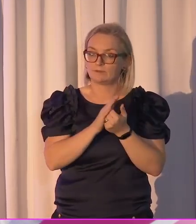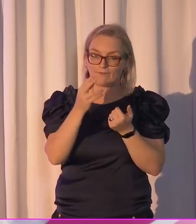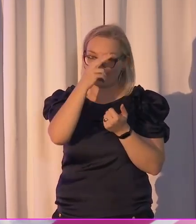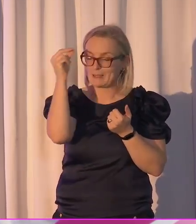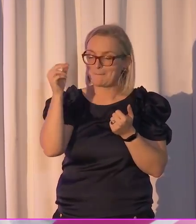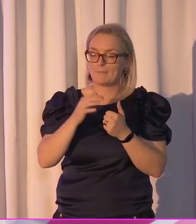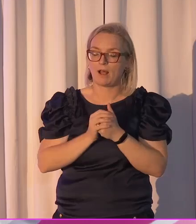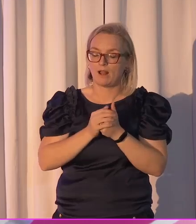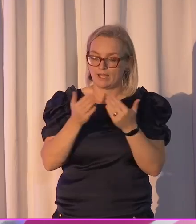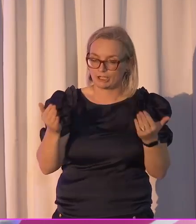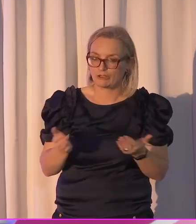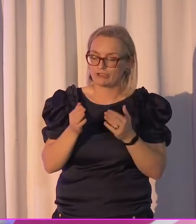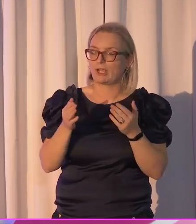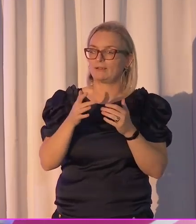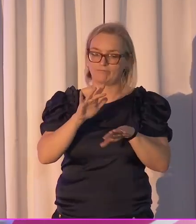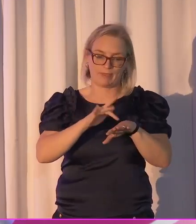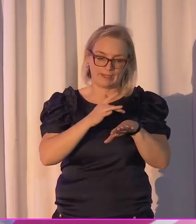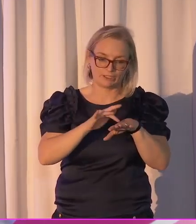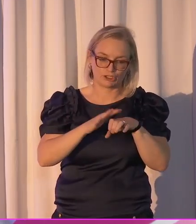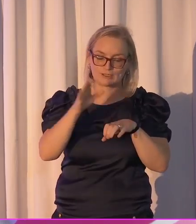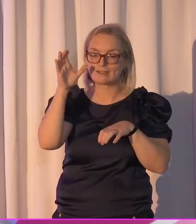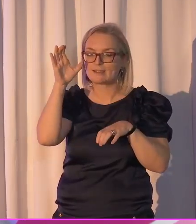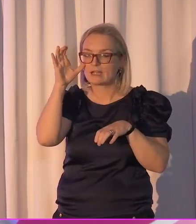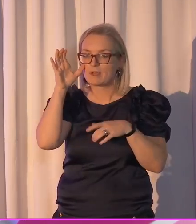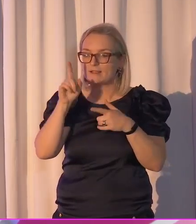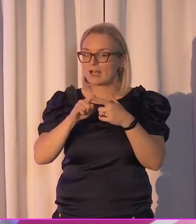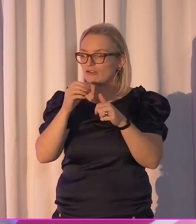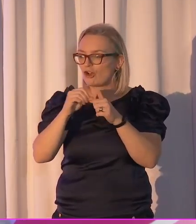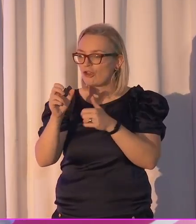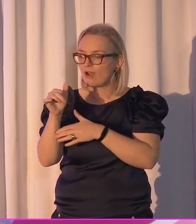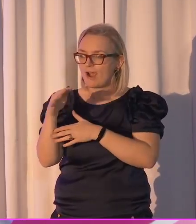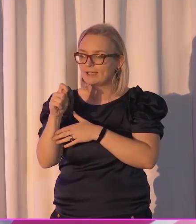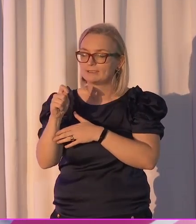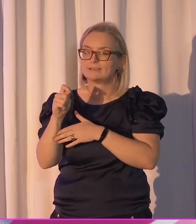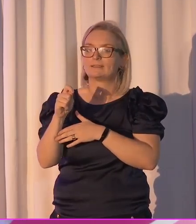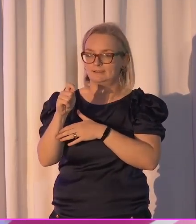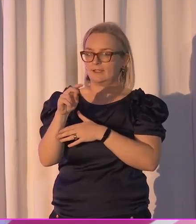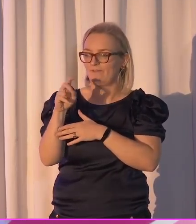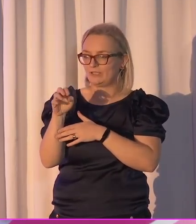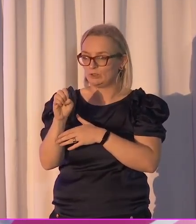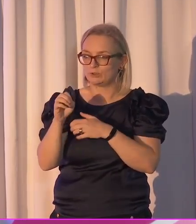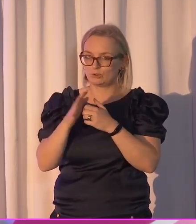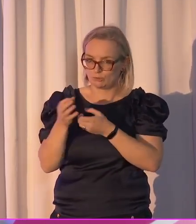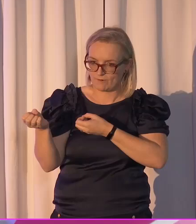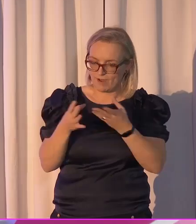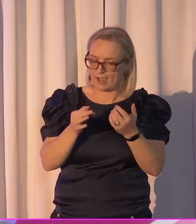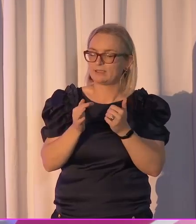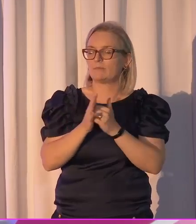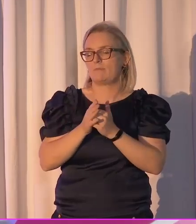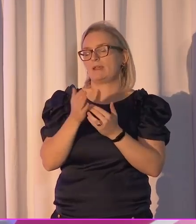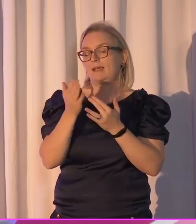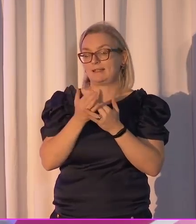including encouraging theatres, cinemas and other arts venues to provide additional, accessible and